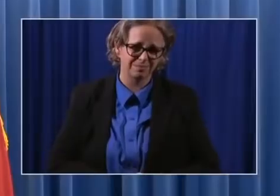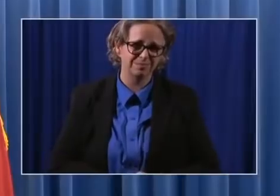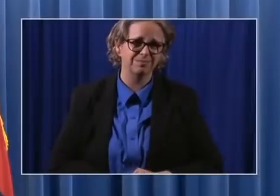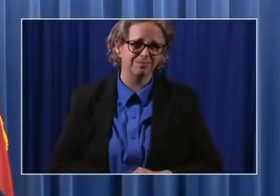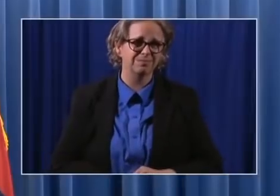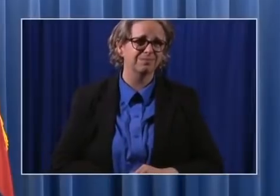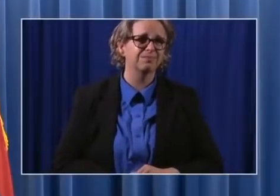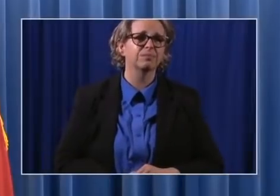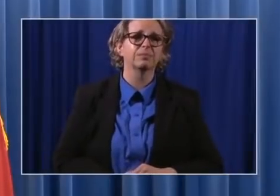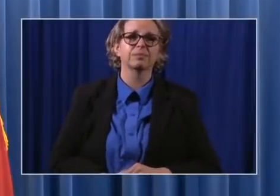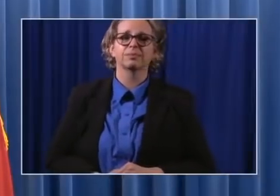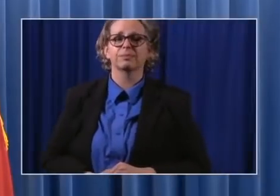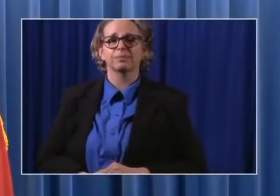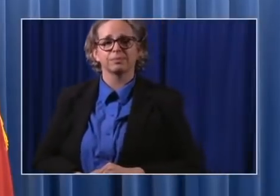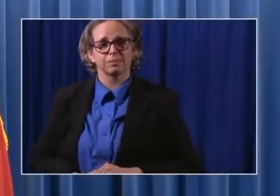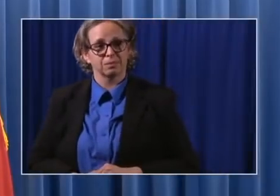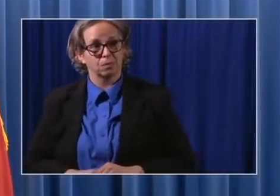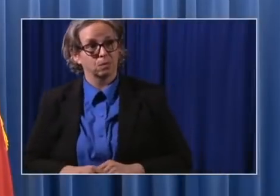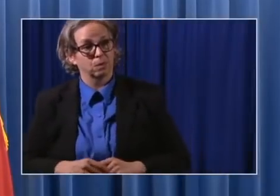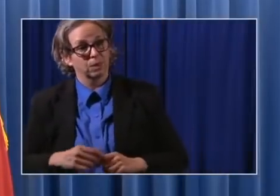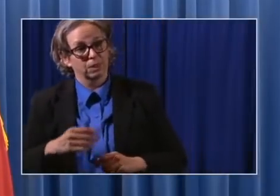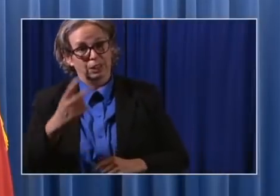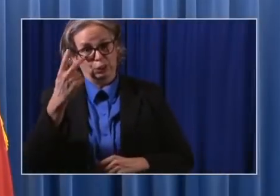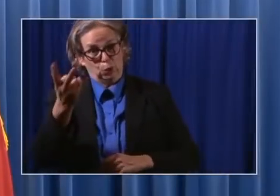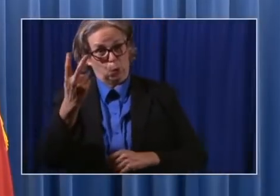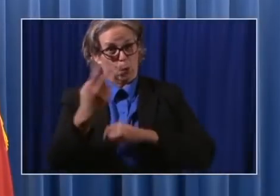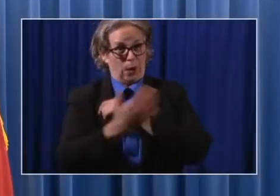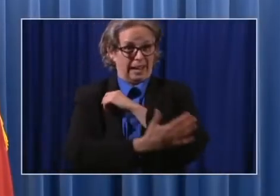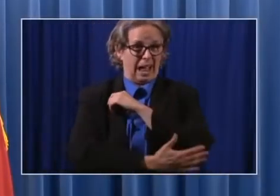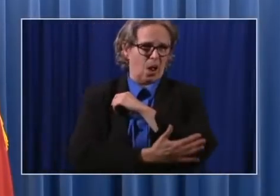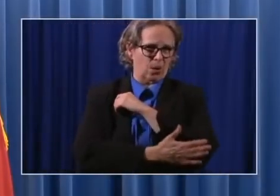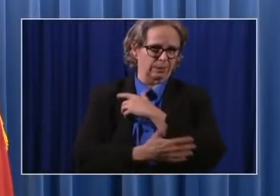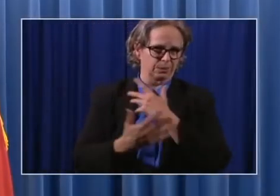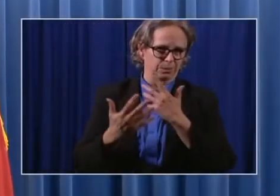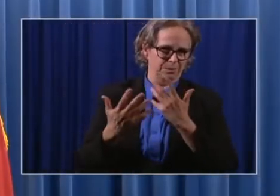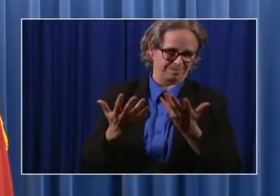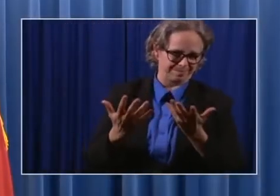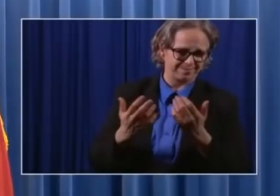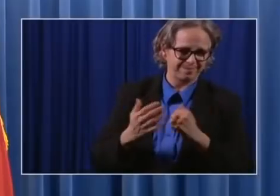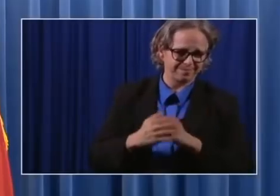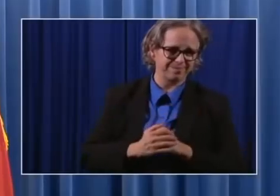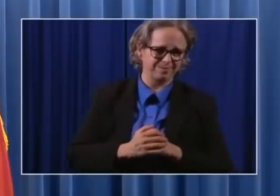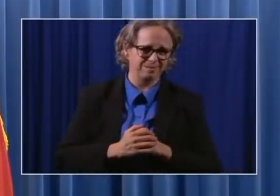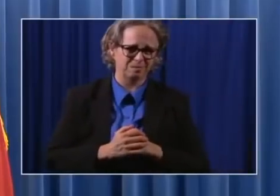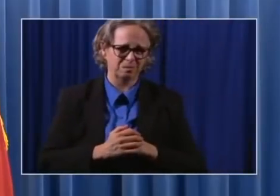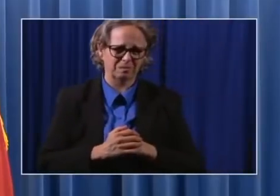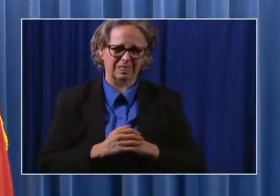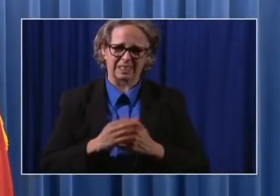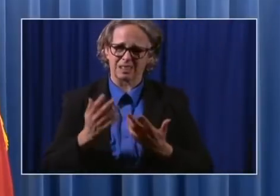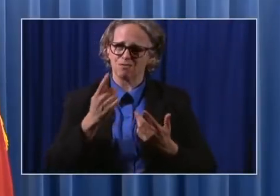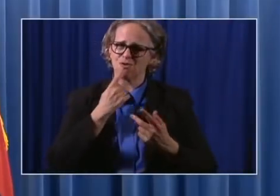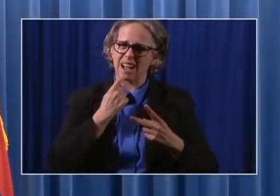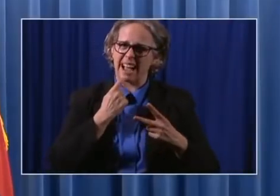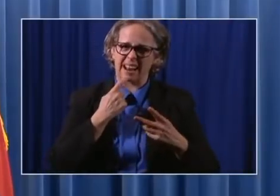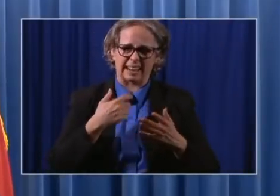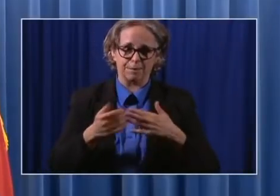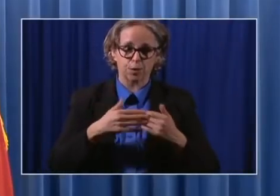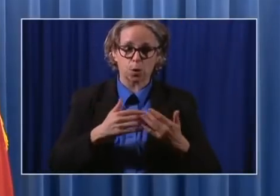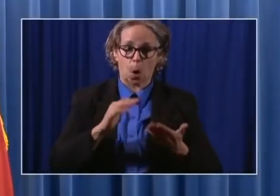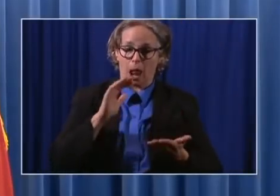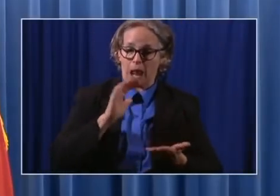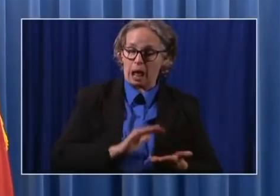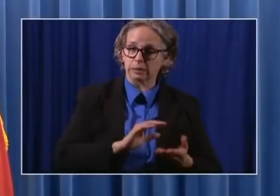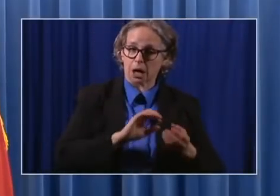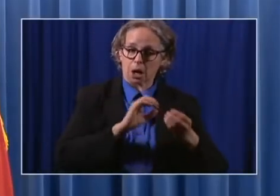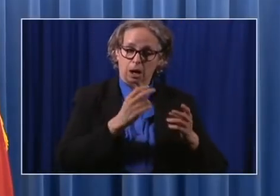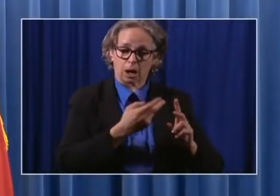We have 2 counties this week that, despite meeting fewer indicators, remain red counties due to the fact